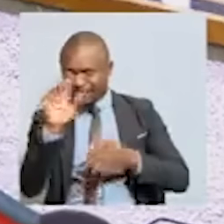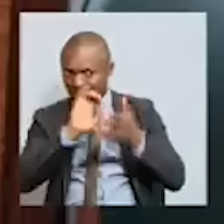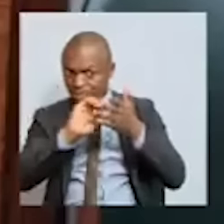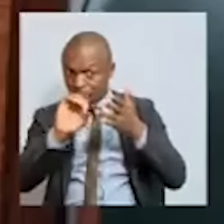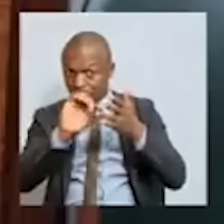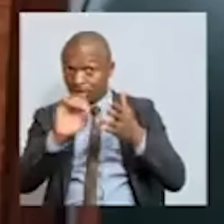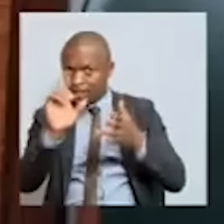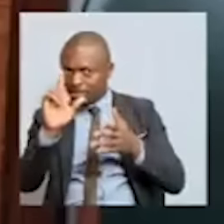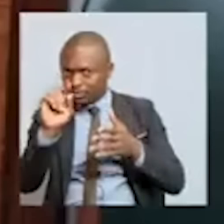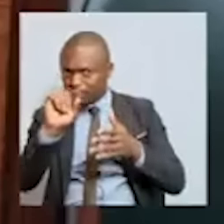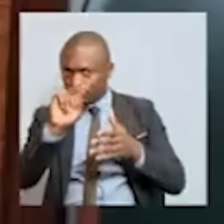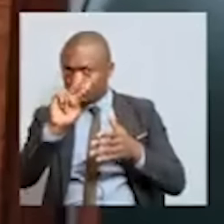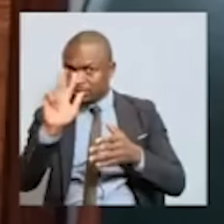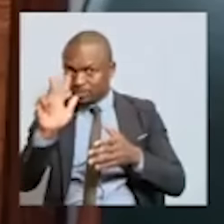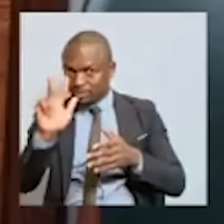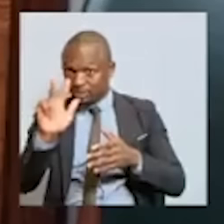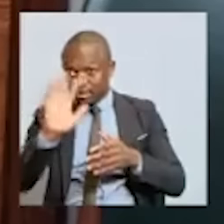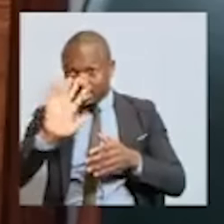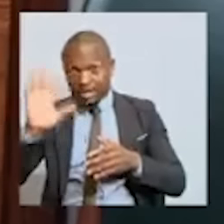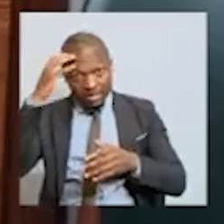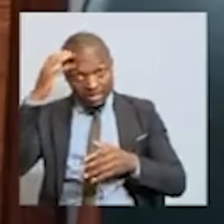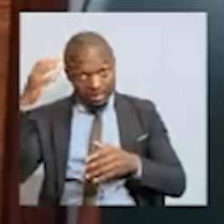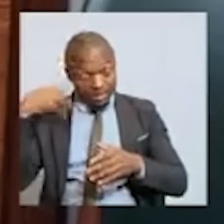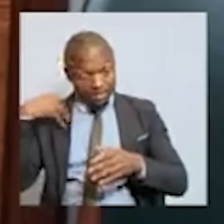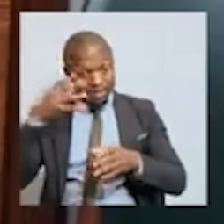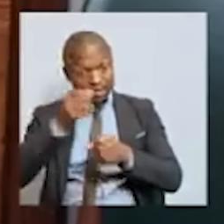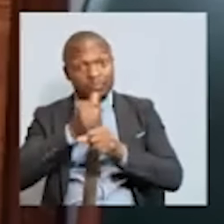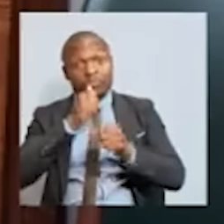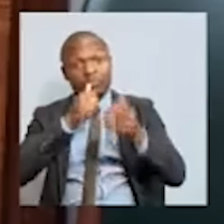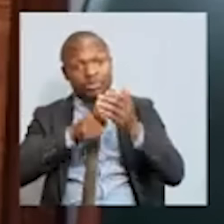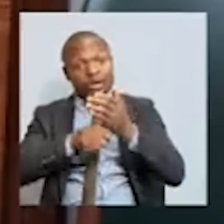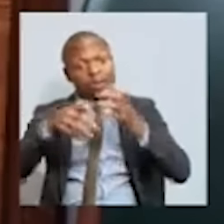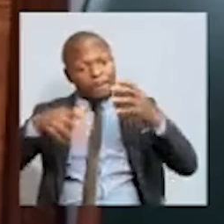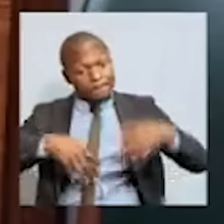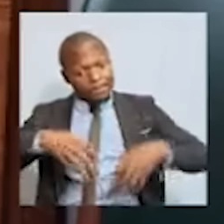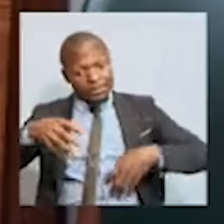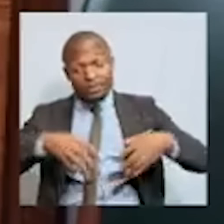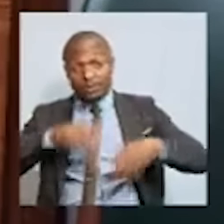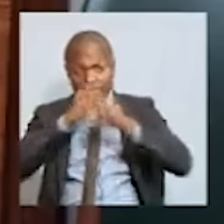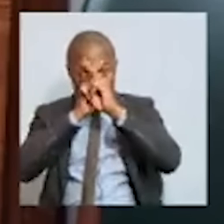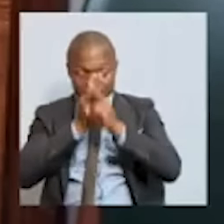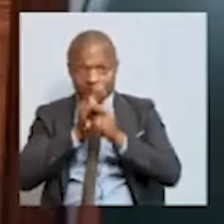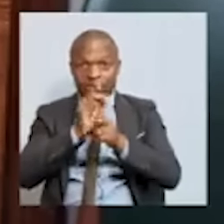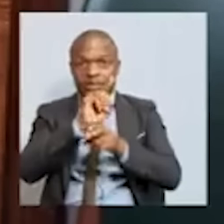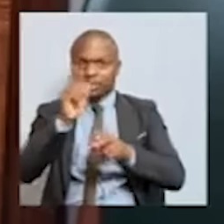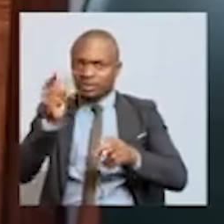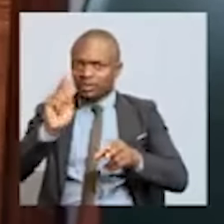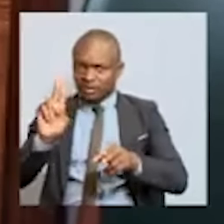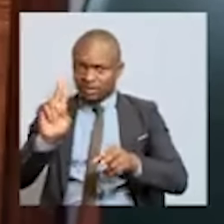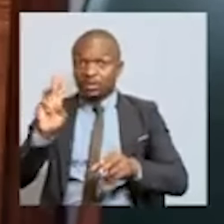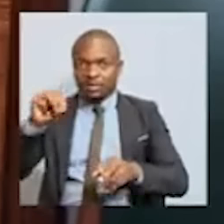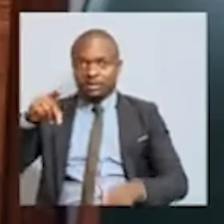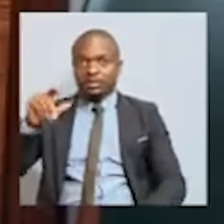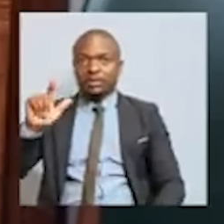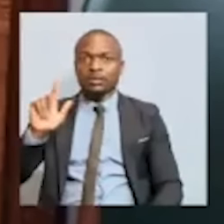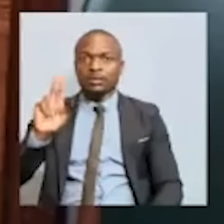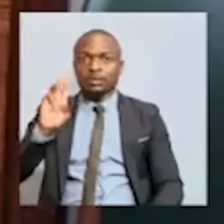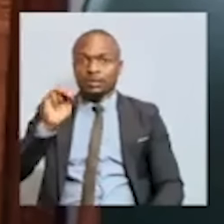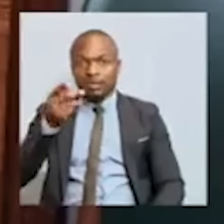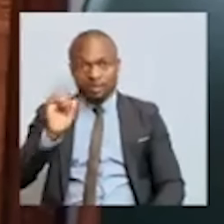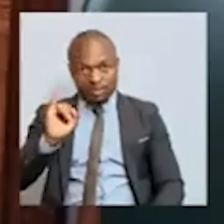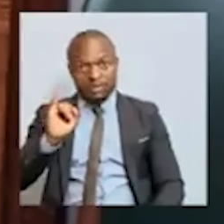October 2023, my office received a letter of complaint from Mr. Munir, Zulu, Member of Parliament for Lumezi